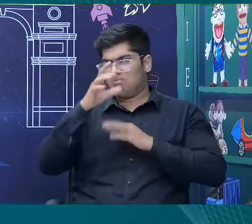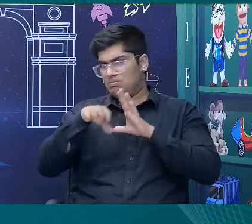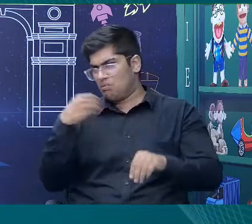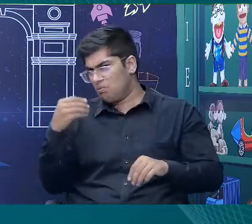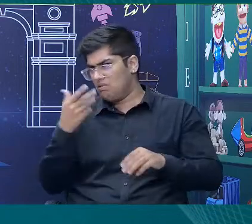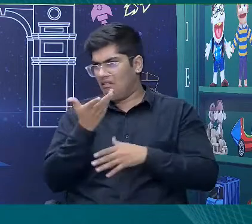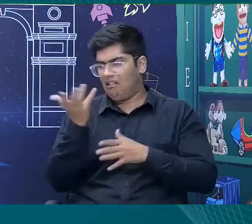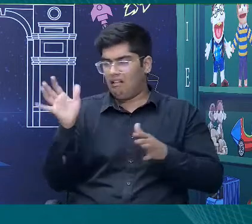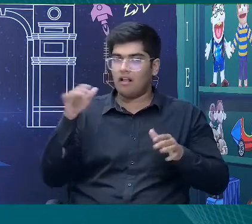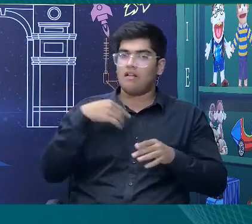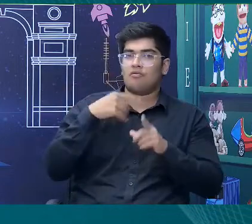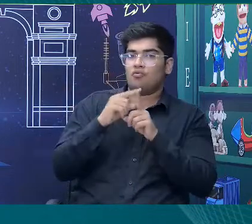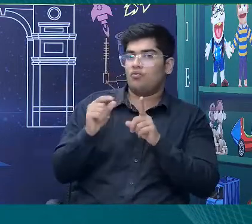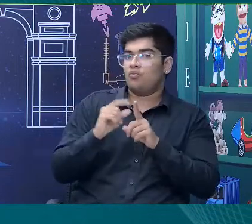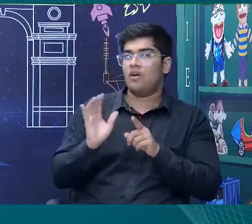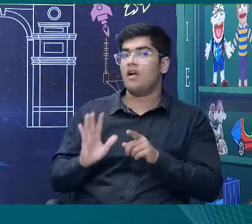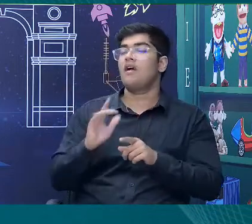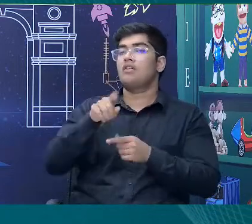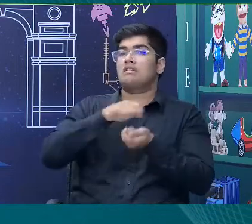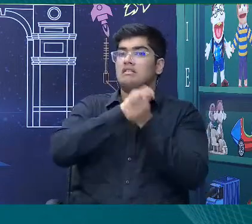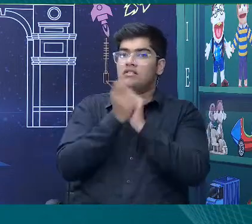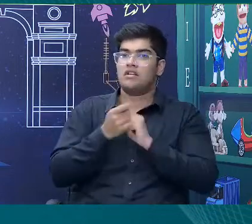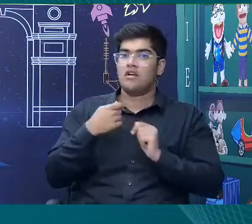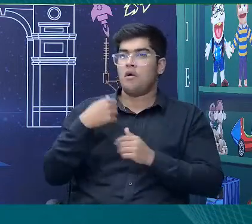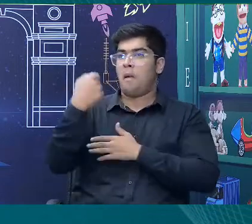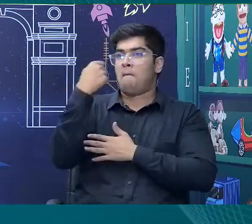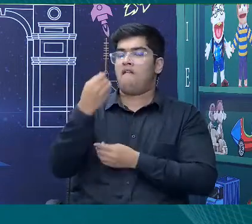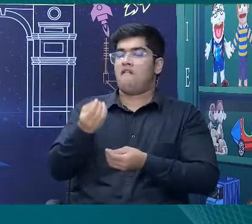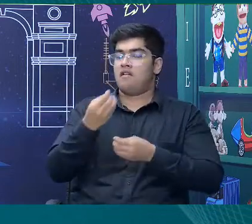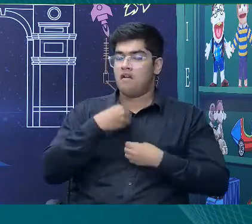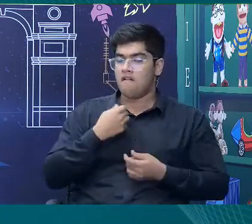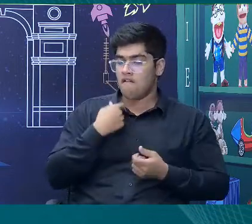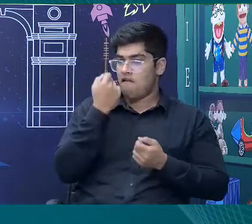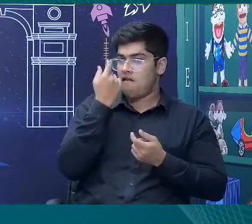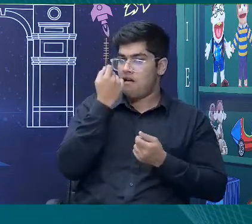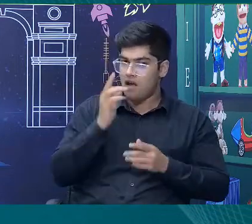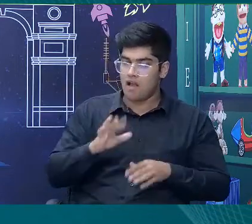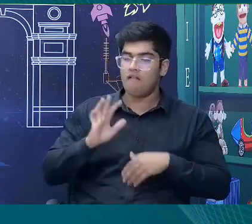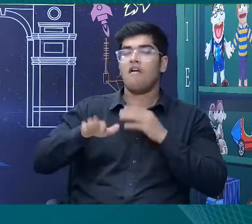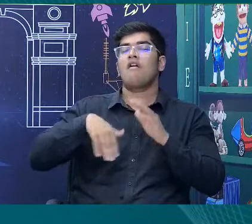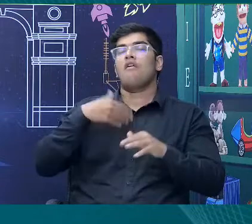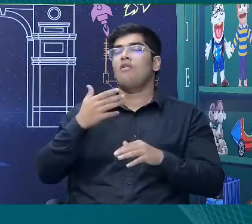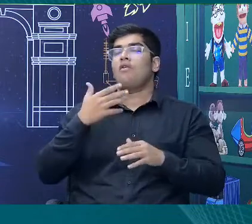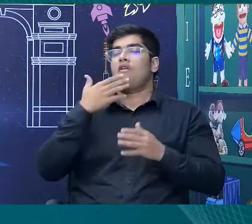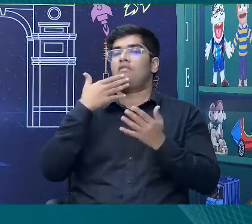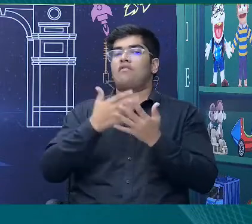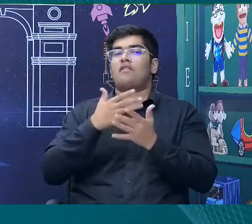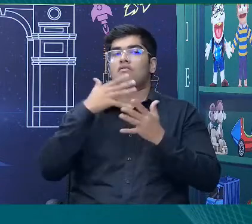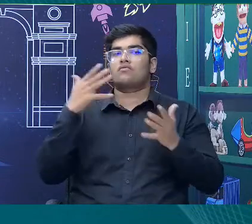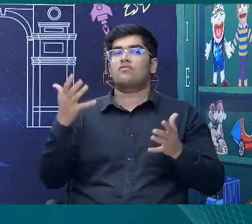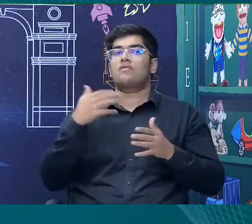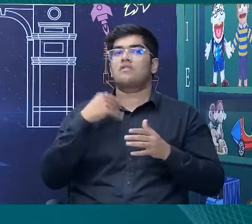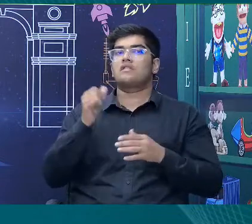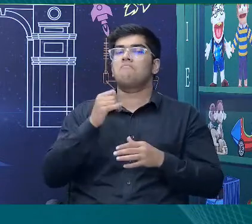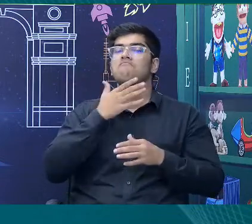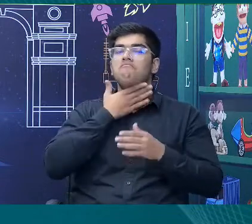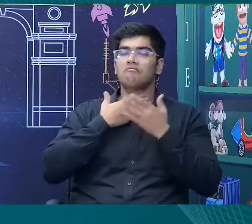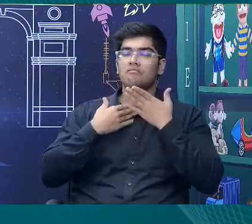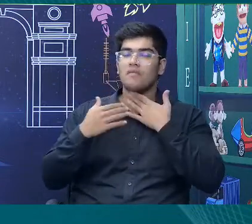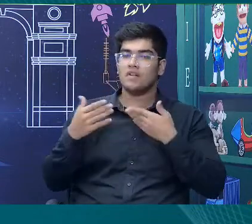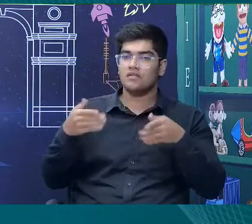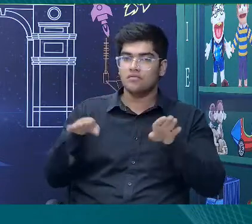position of a captain, and if she had not done that, he would have remained a rat, greedy